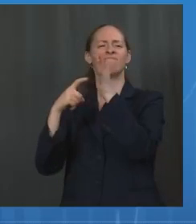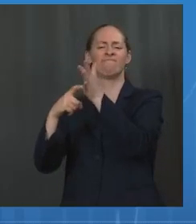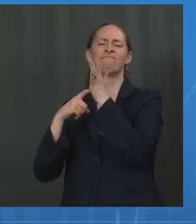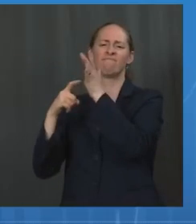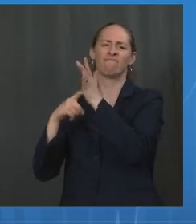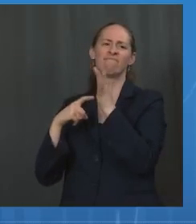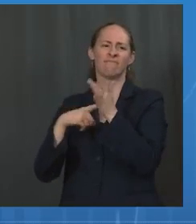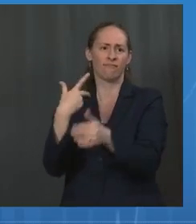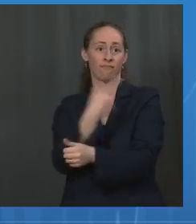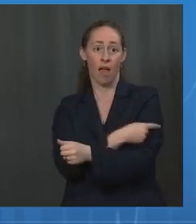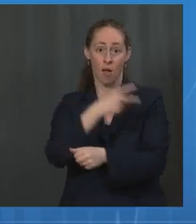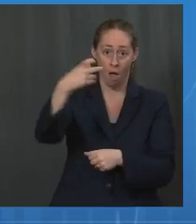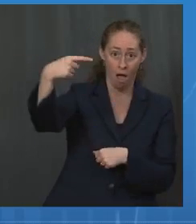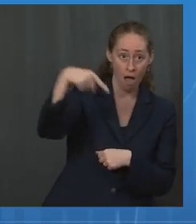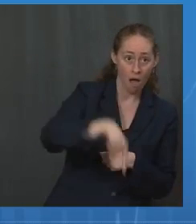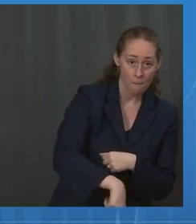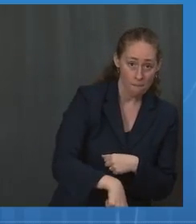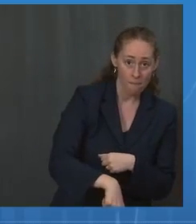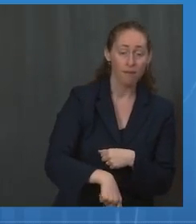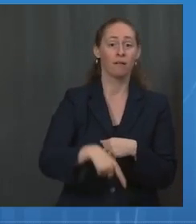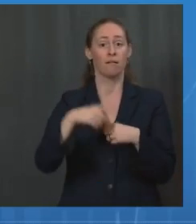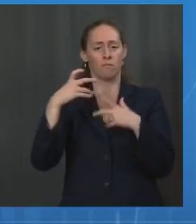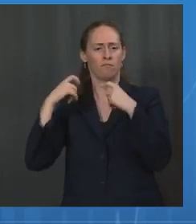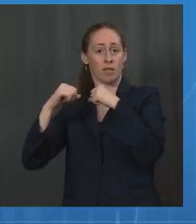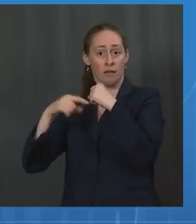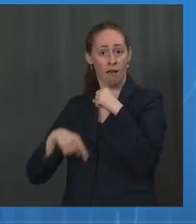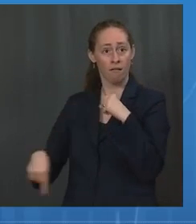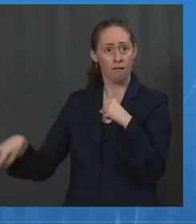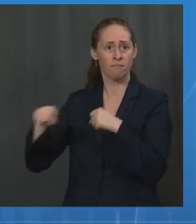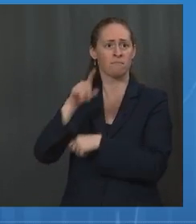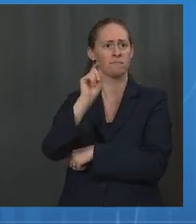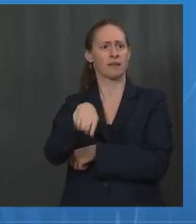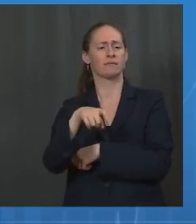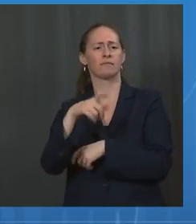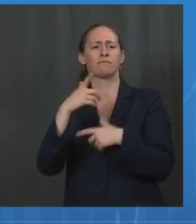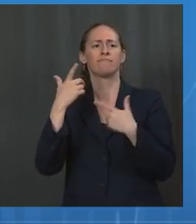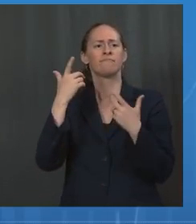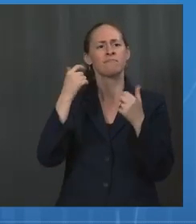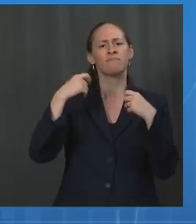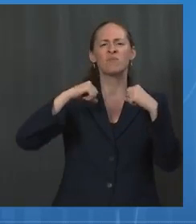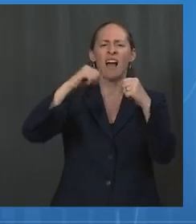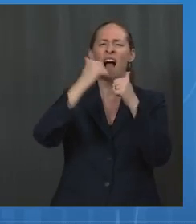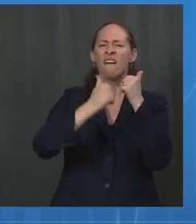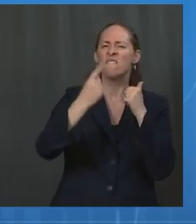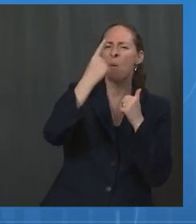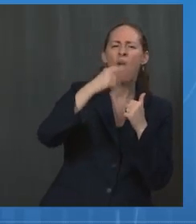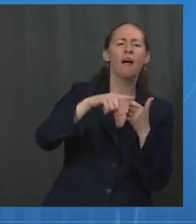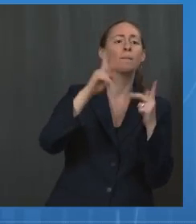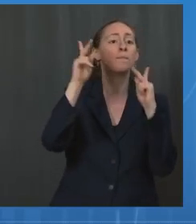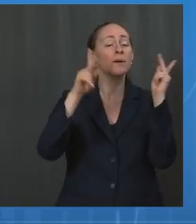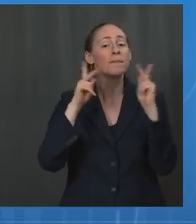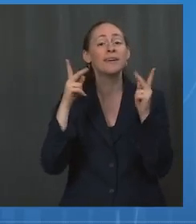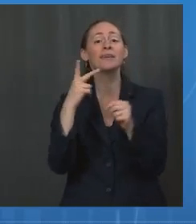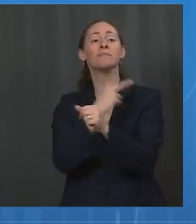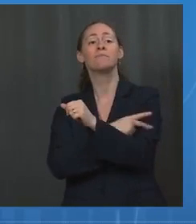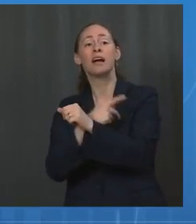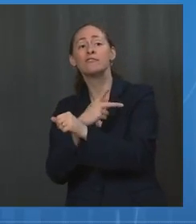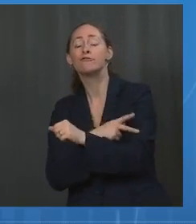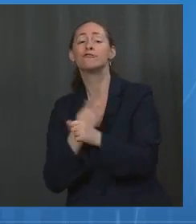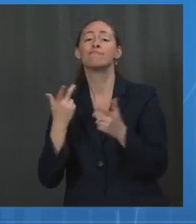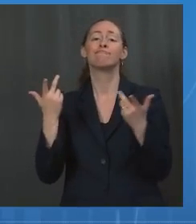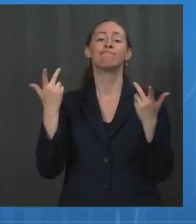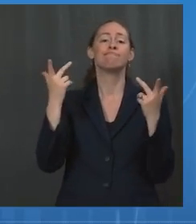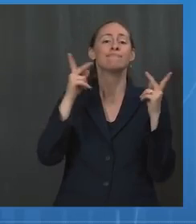protect students, healthcare personnel, patients, employees, and consumers. Together, these